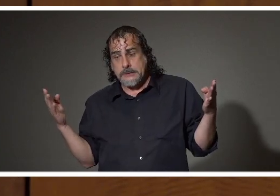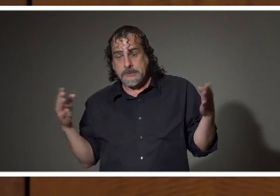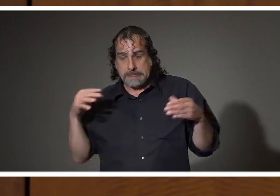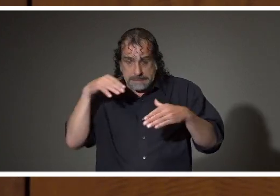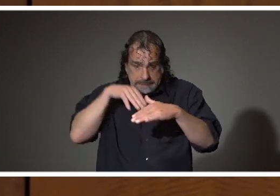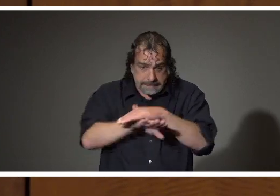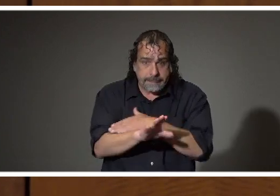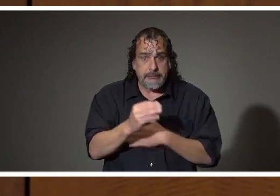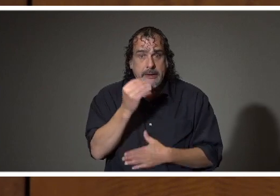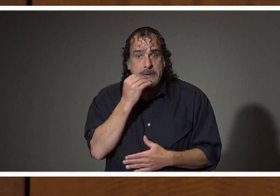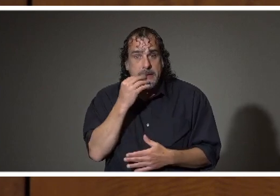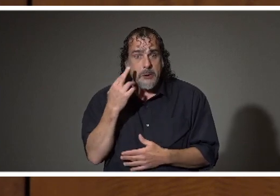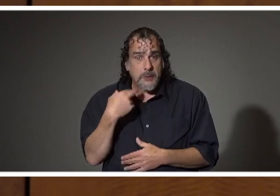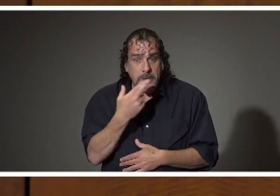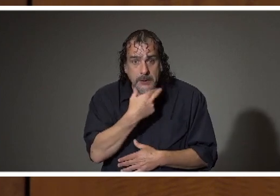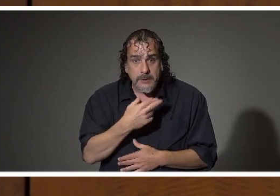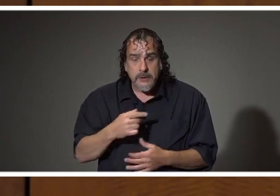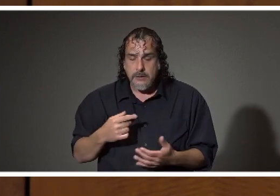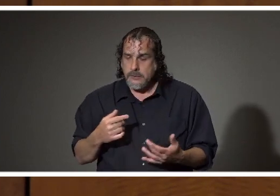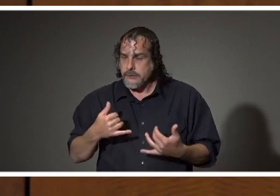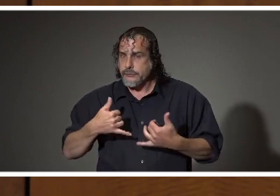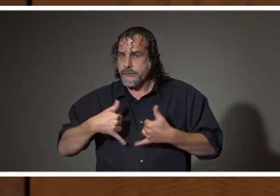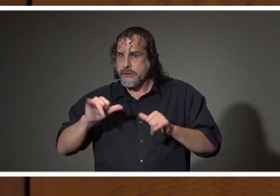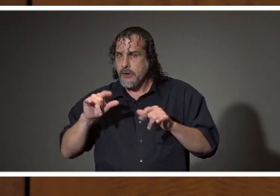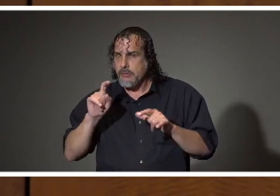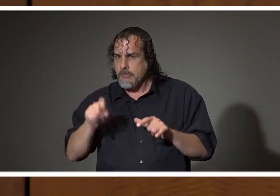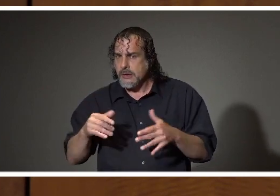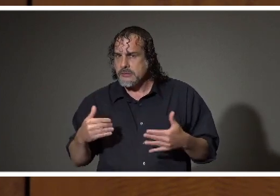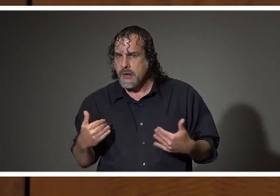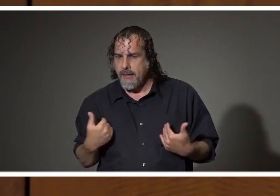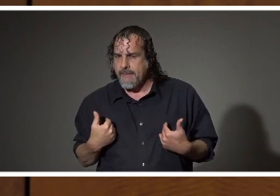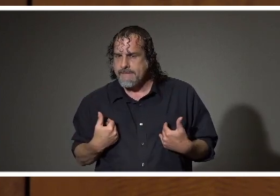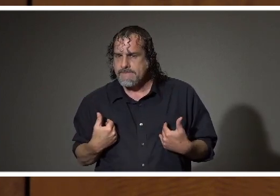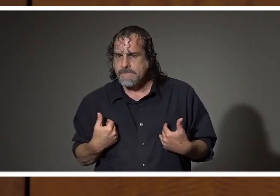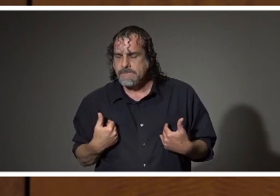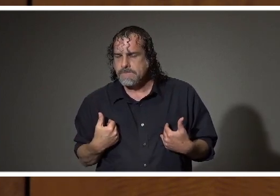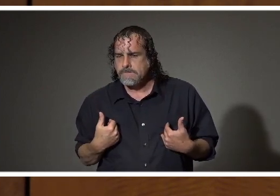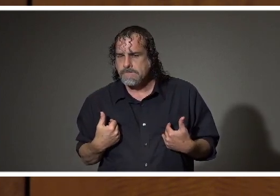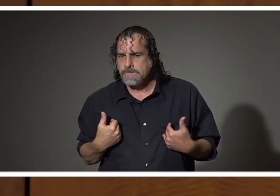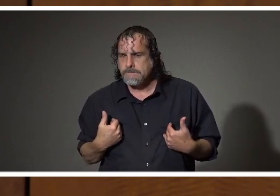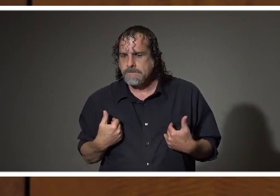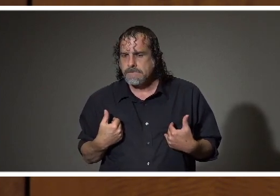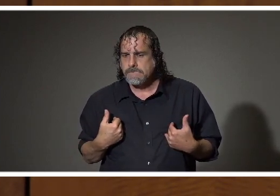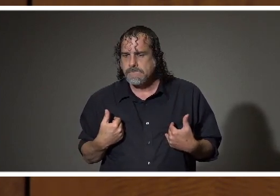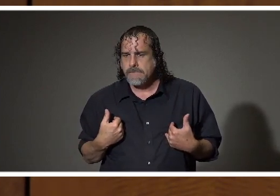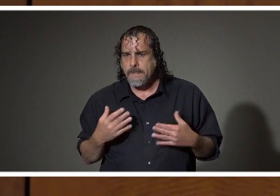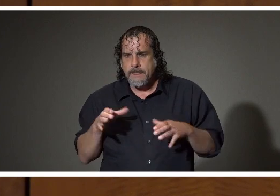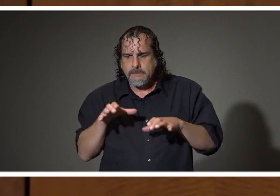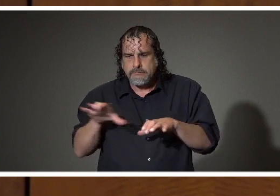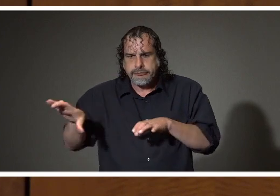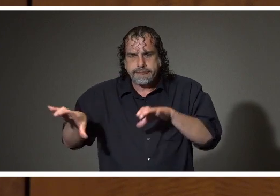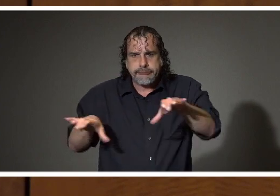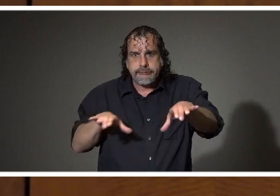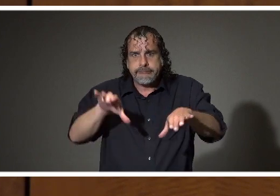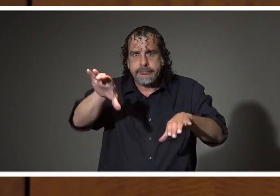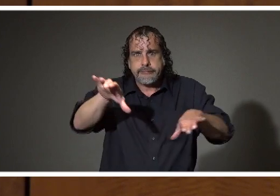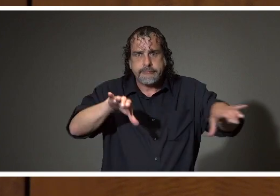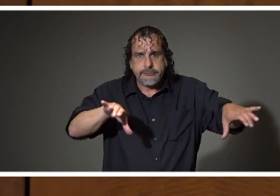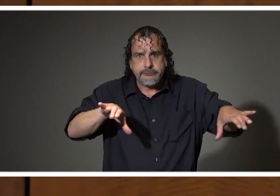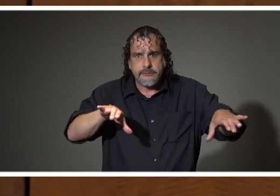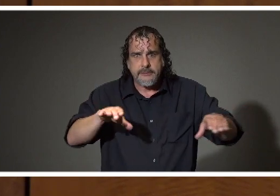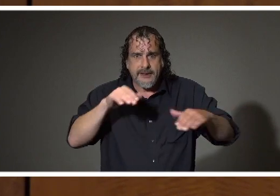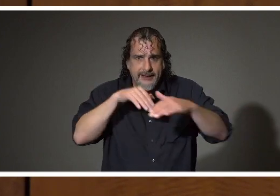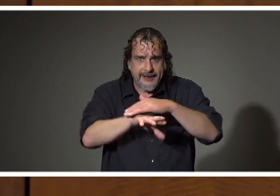in-room dining, we will do so in such a way that allows for far fewer people in